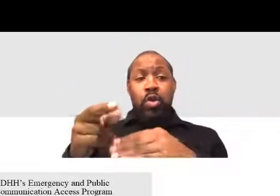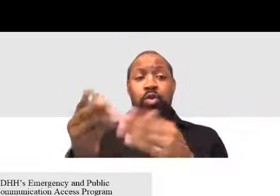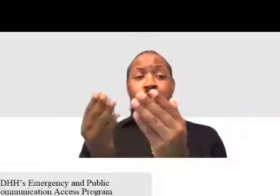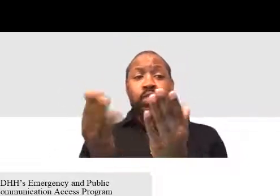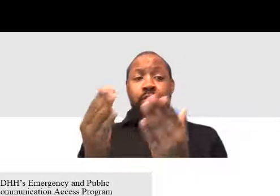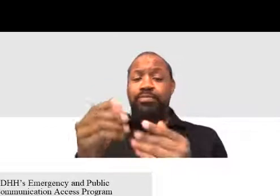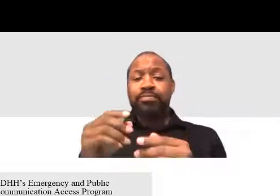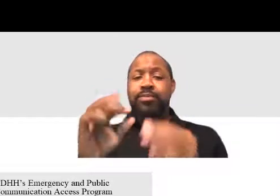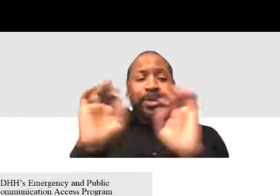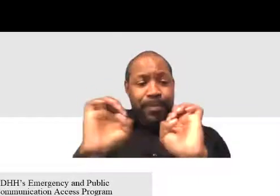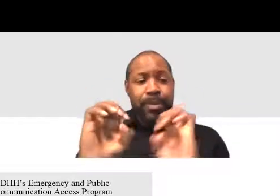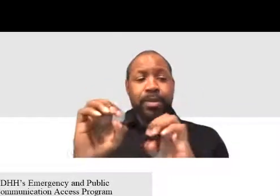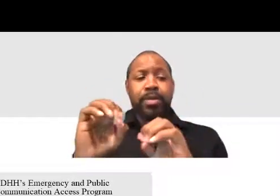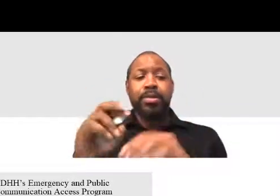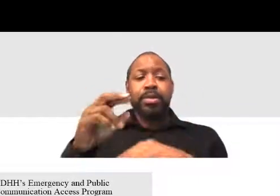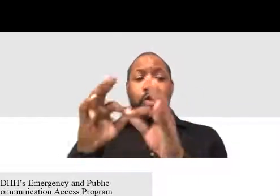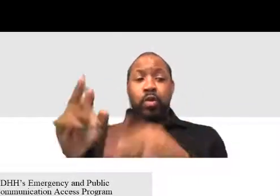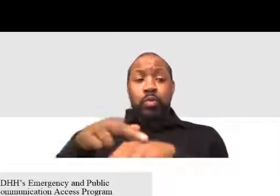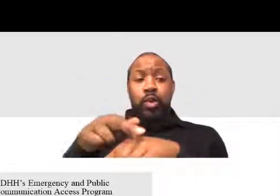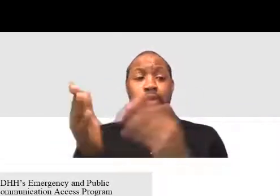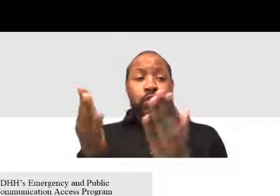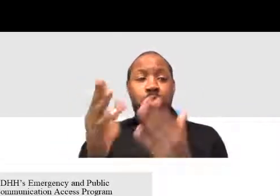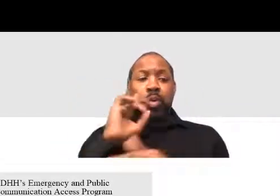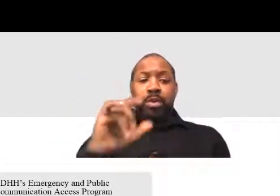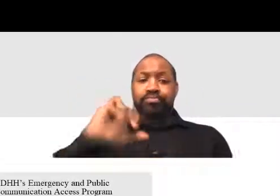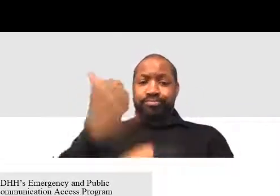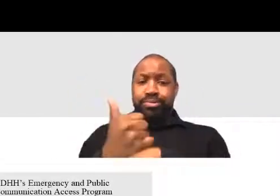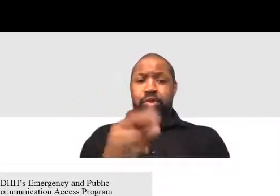we set up the emergency interpreter referral service.